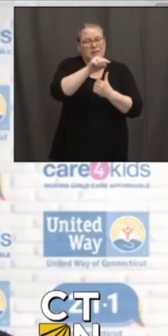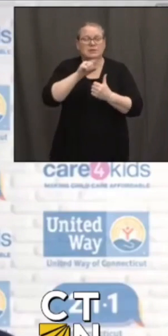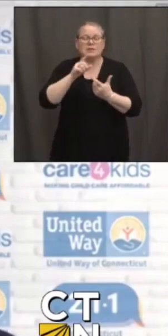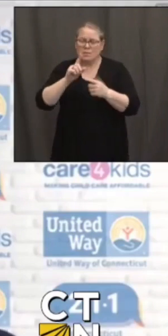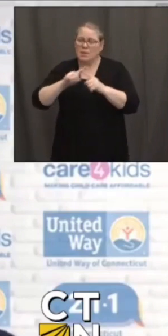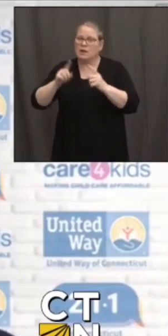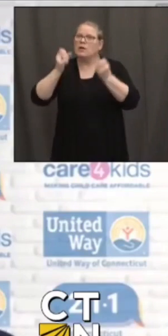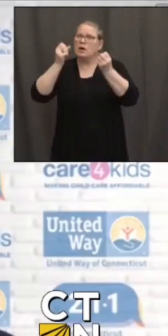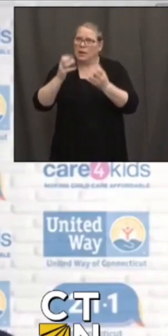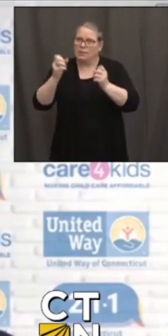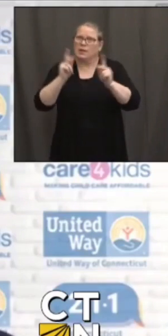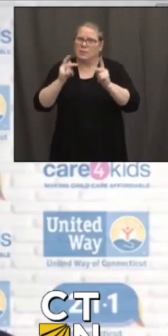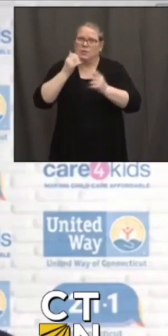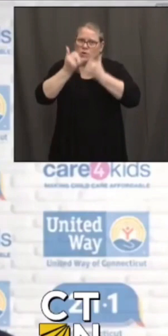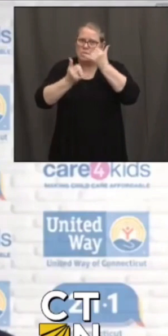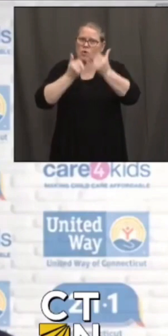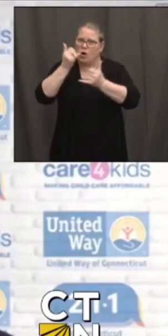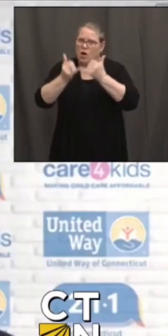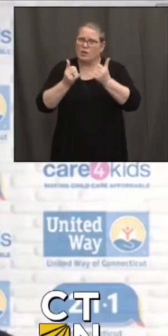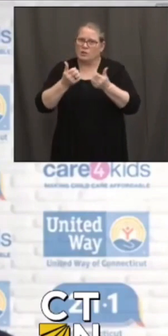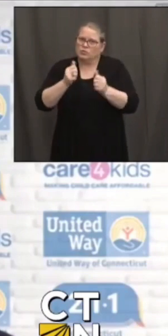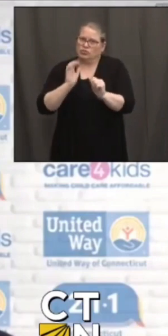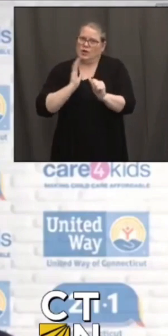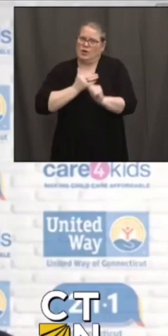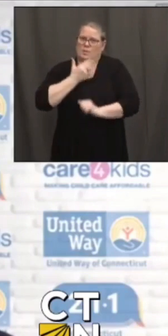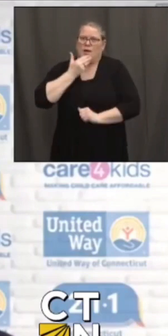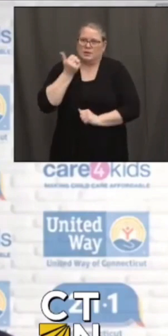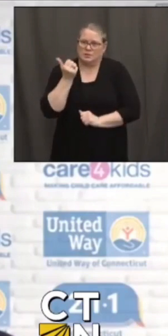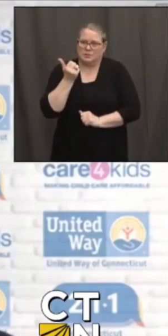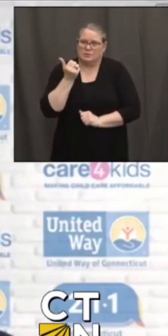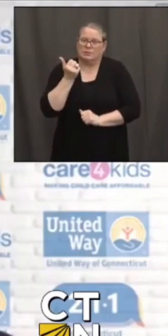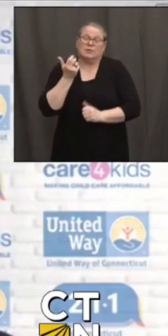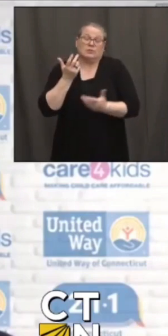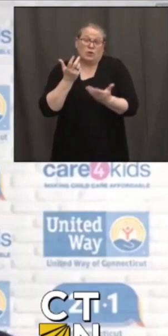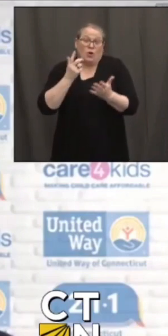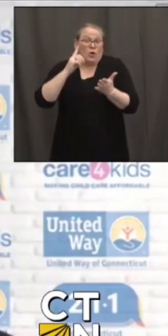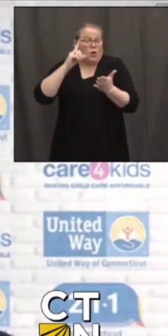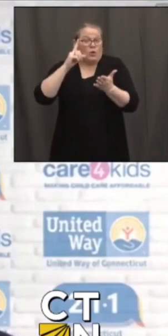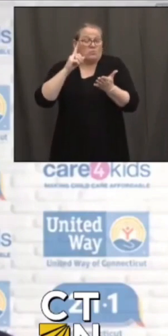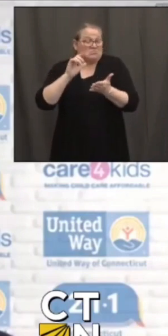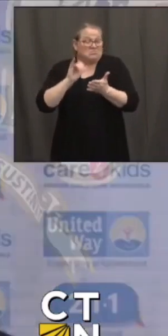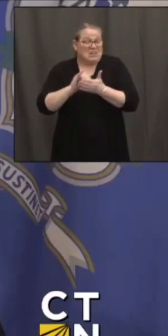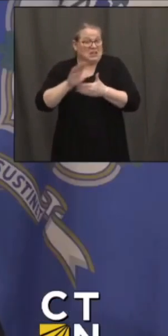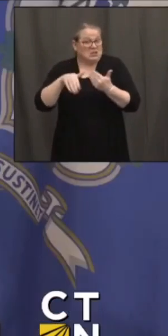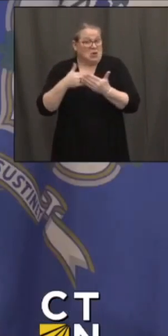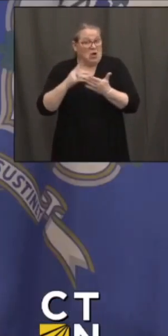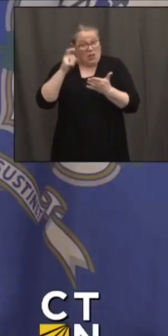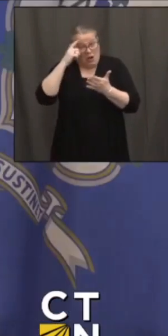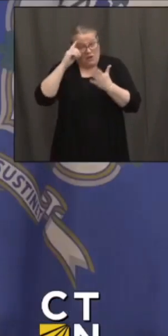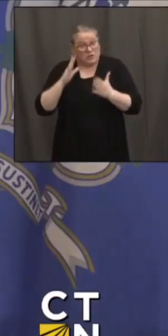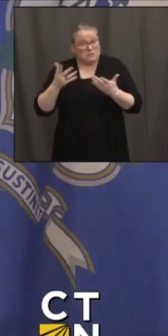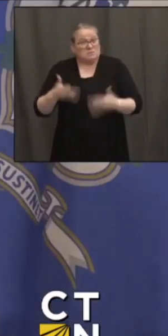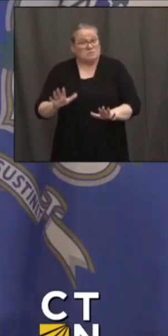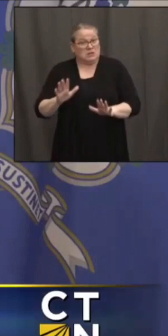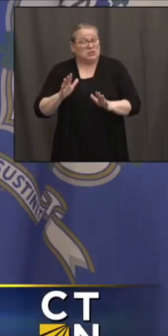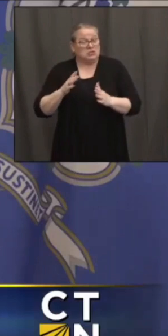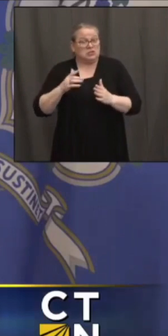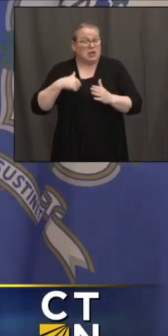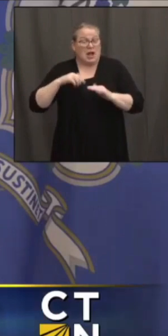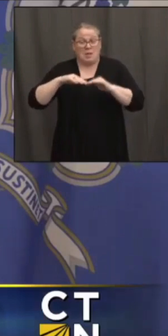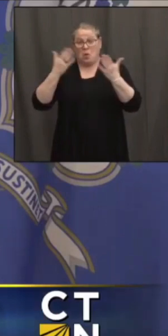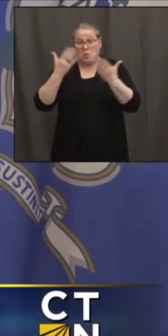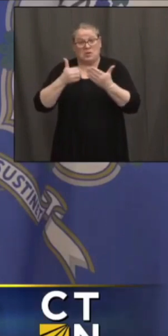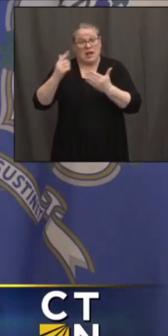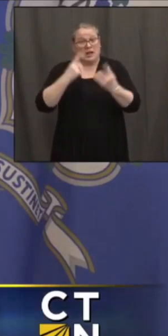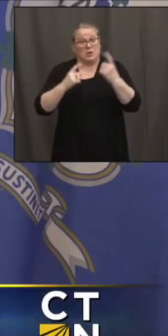best. Governor, I might leave it there, and I'd be glad to take any questions about our work. You got it, Lisa. Thank you. And